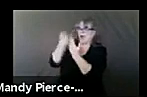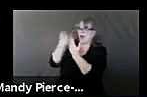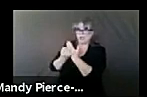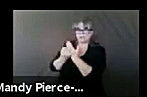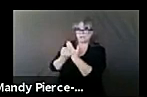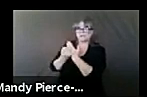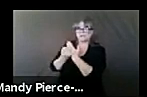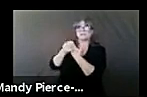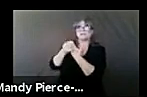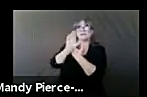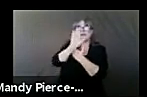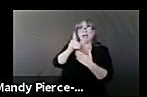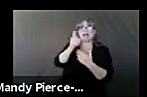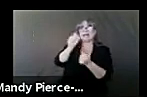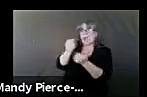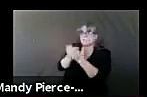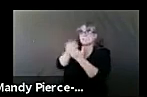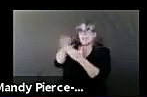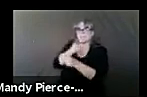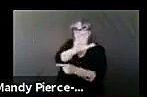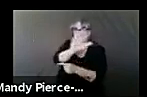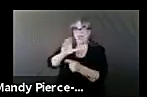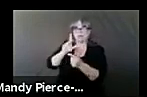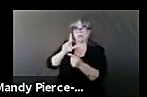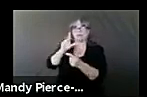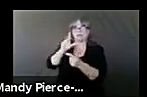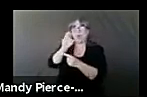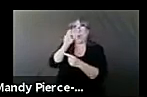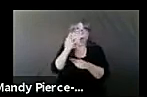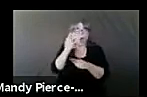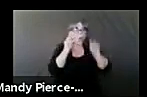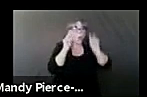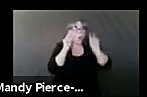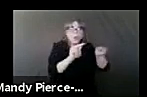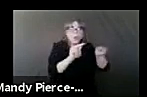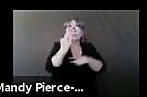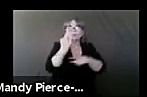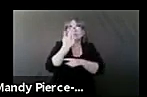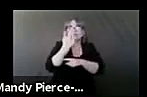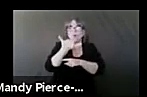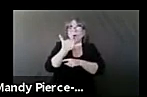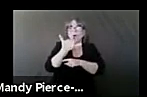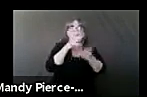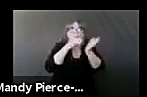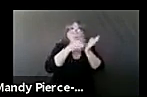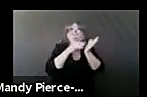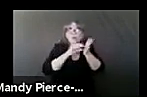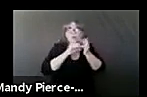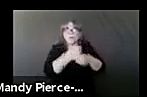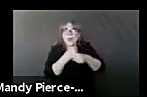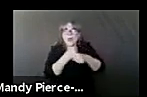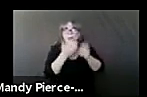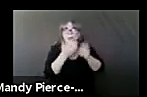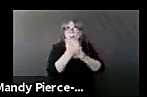don't have to be able to sew or spend a lot of money to have a face covering. And if you Google CDC cloth face